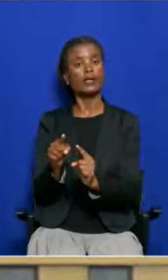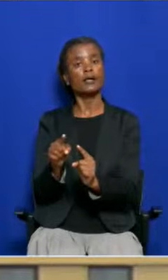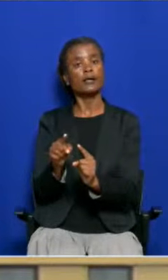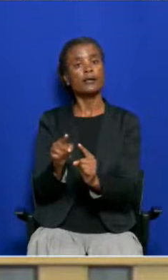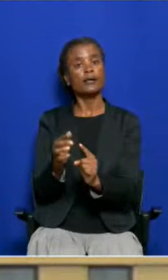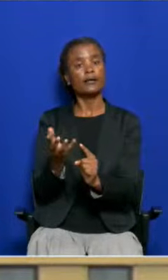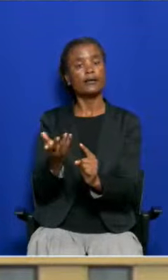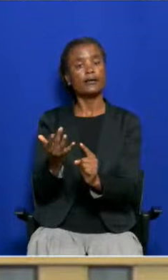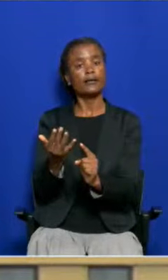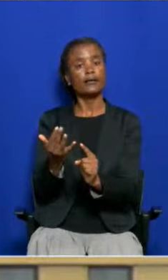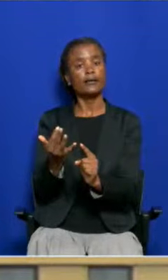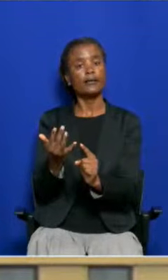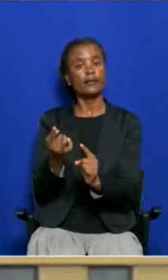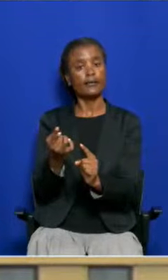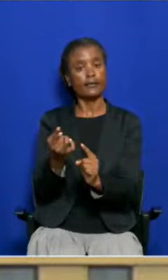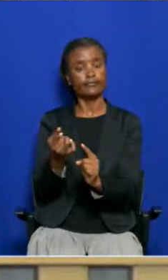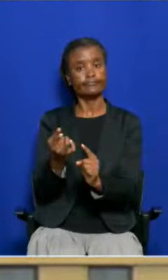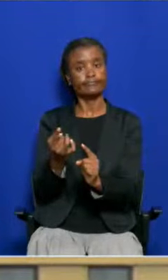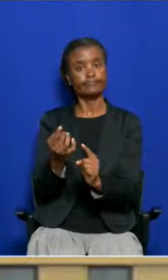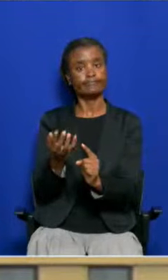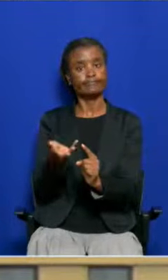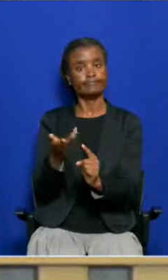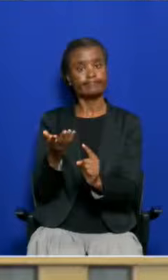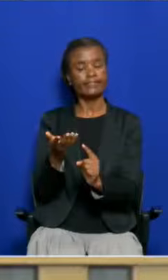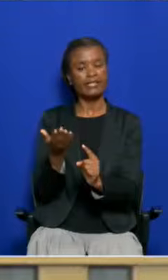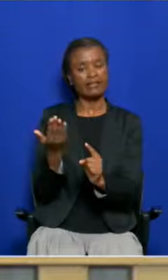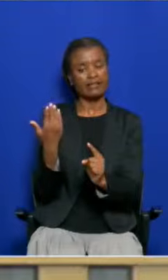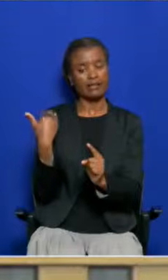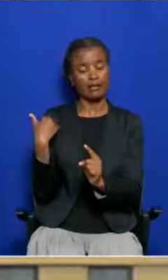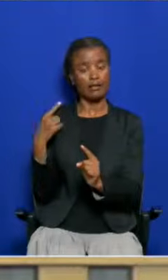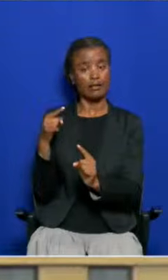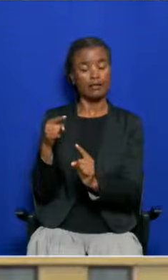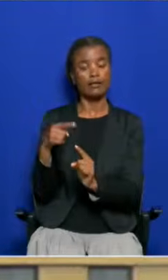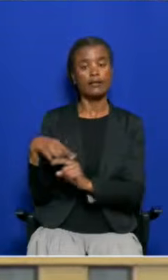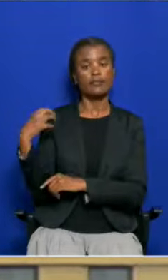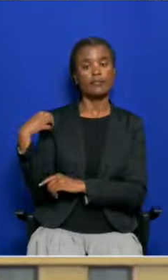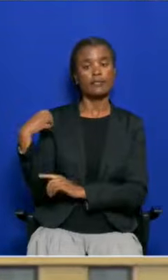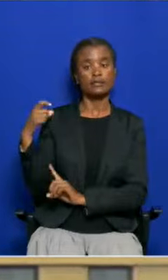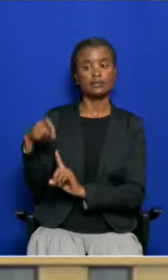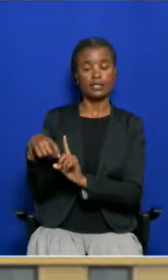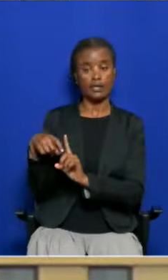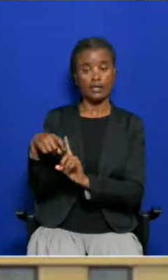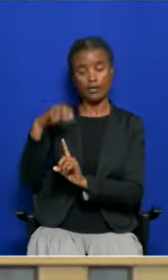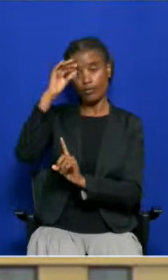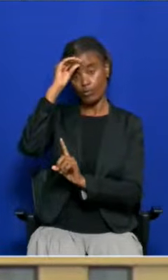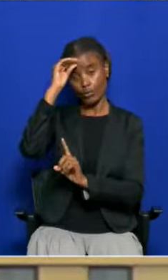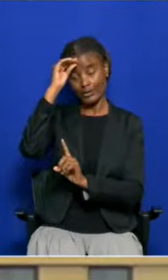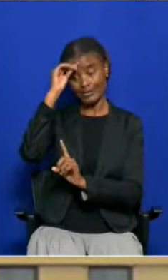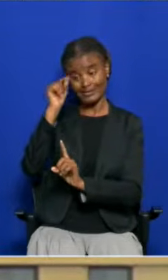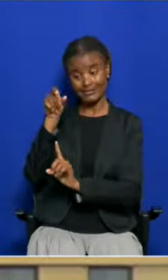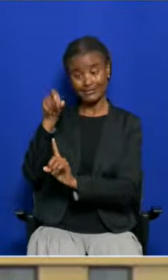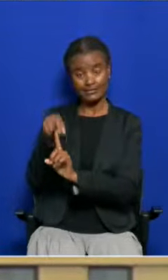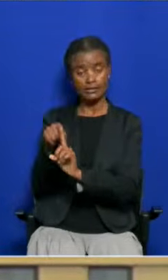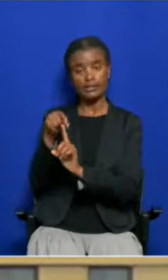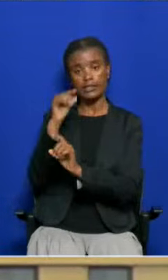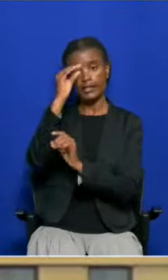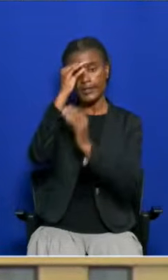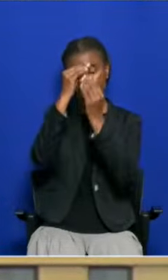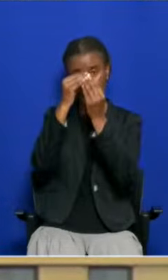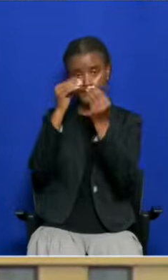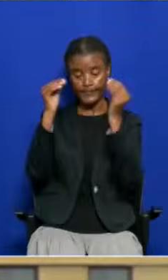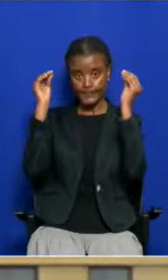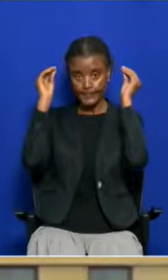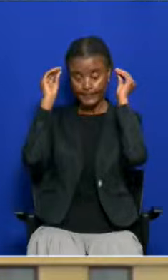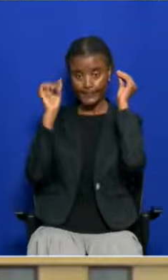the then Minister of Police, that is General Mkhwanazi, to discuss with him